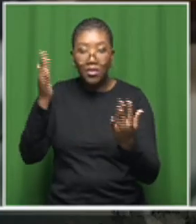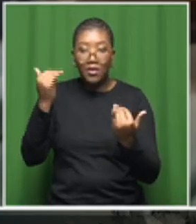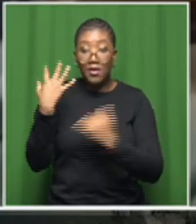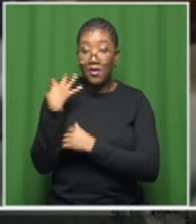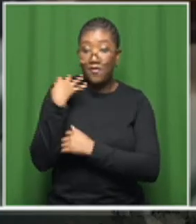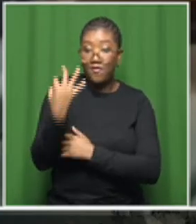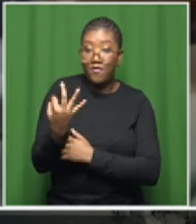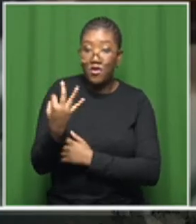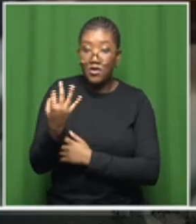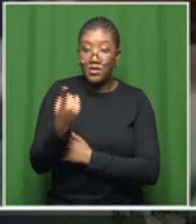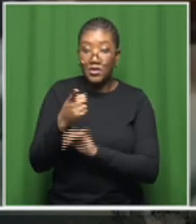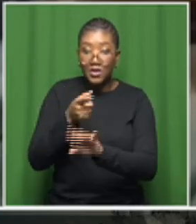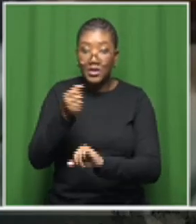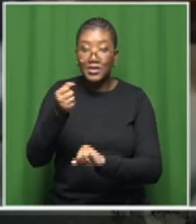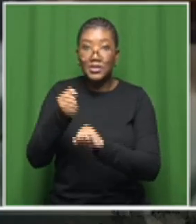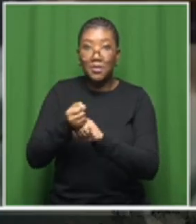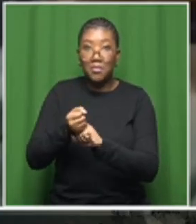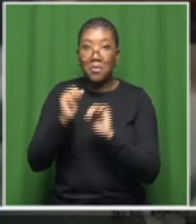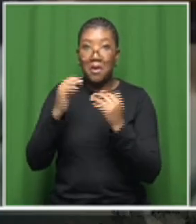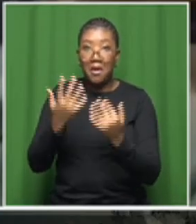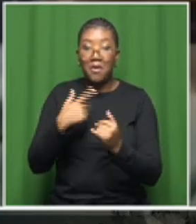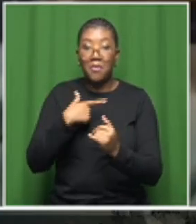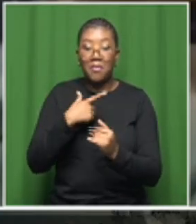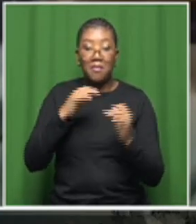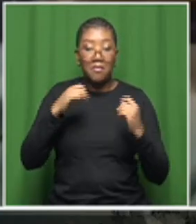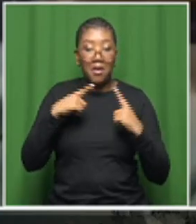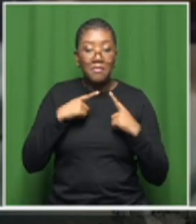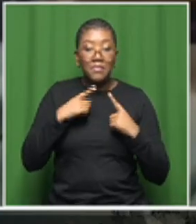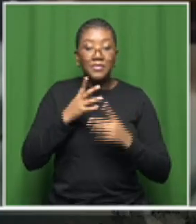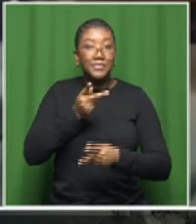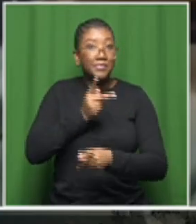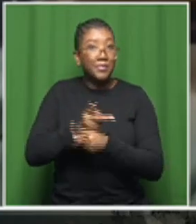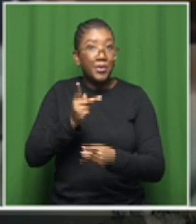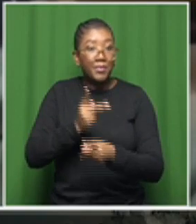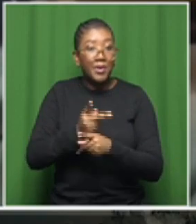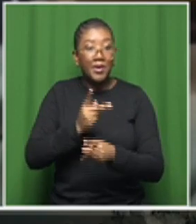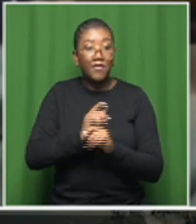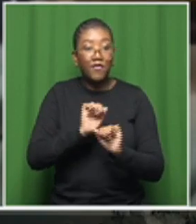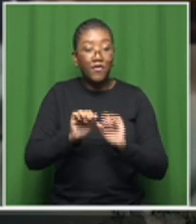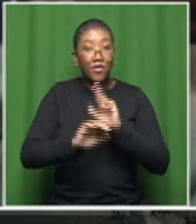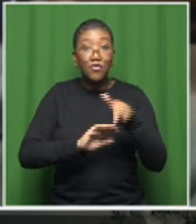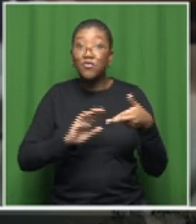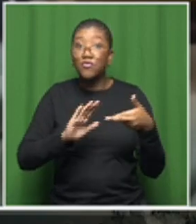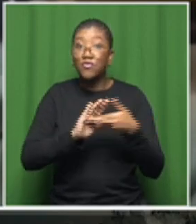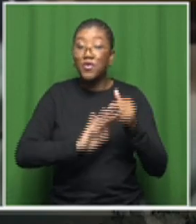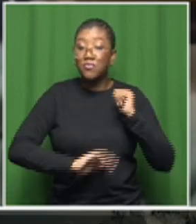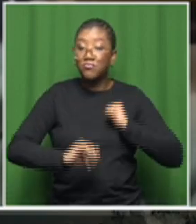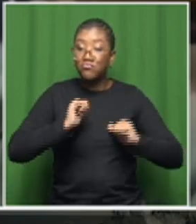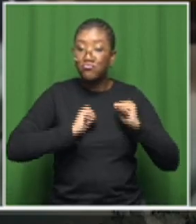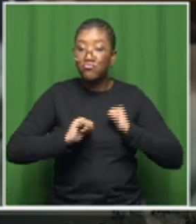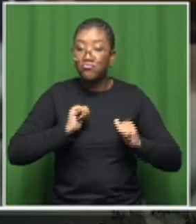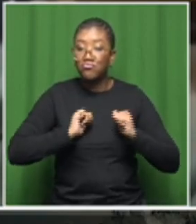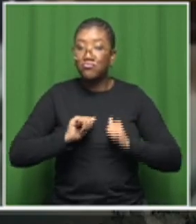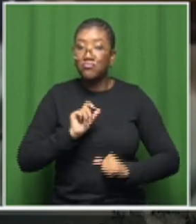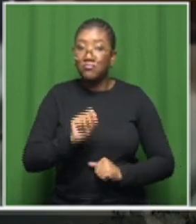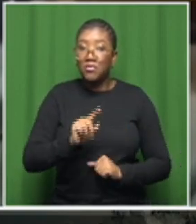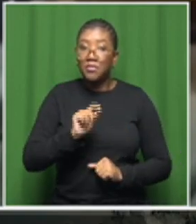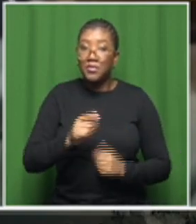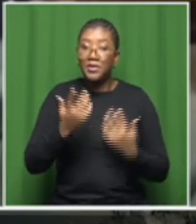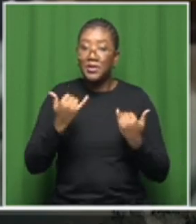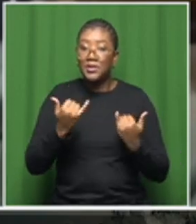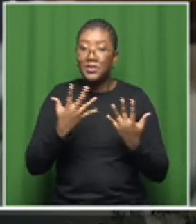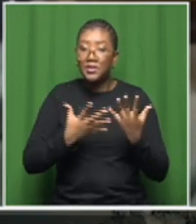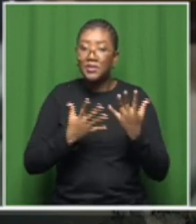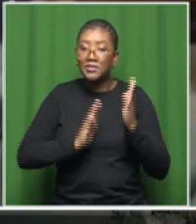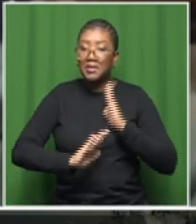do they receive, the preparation that they need for their roles, especially during complex productions? What goes into